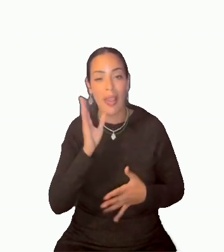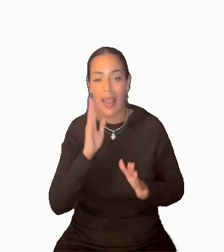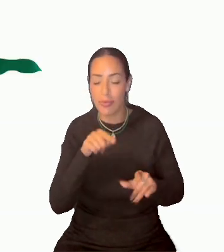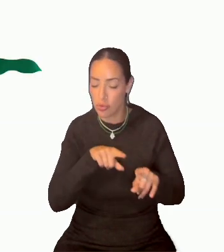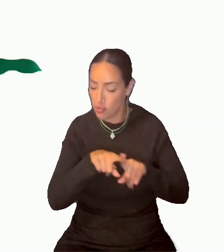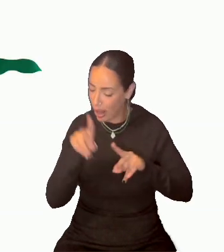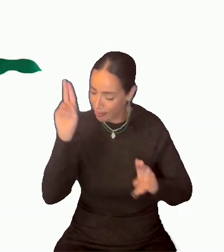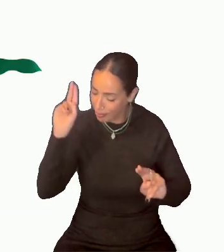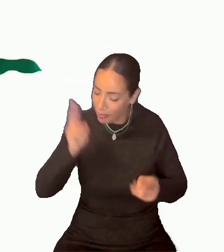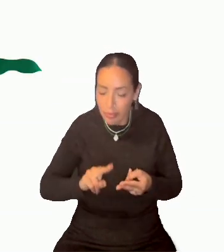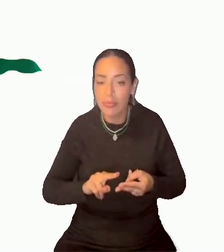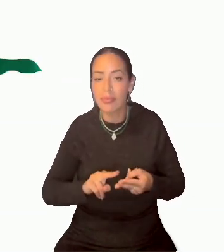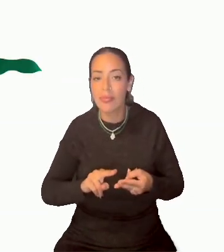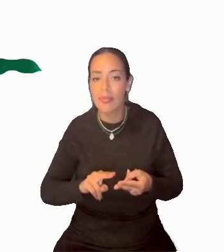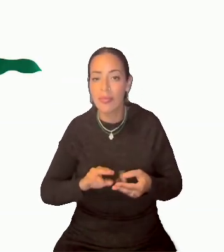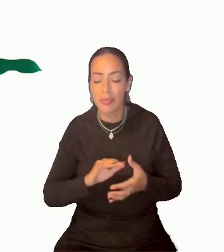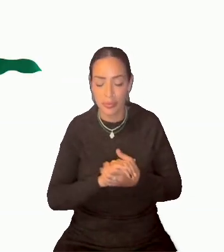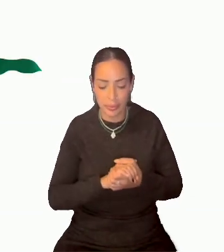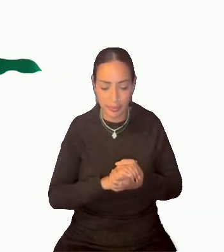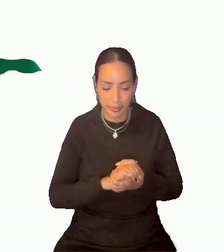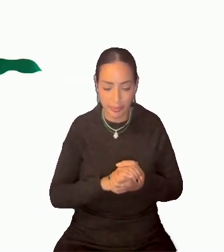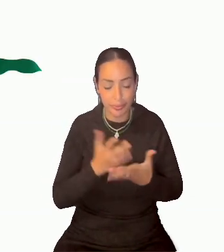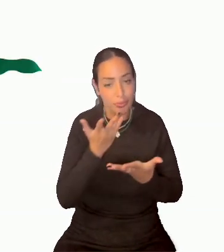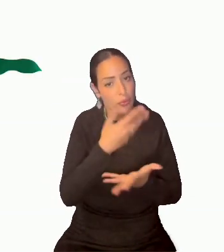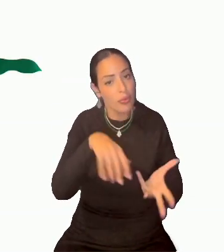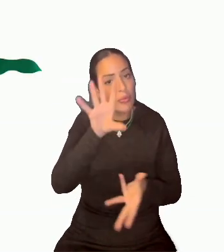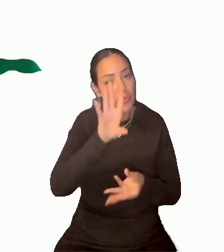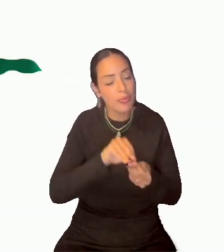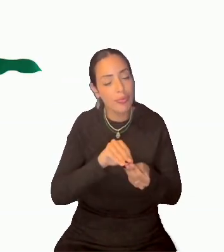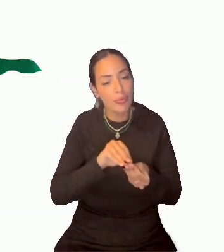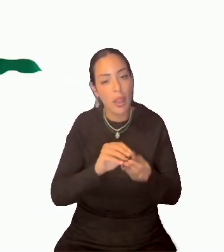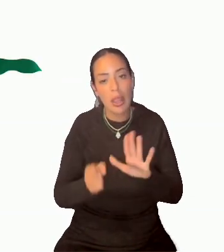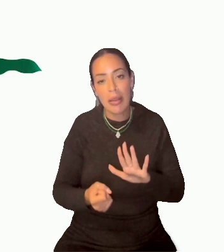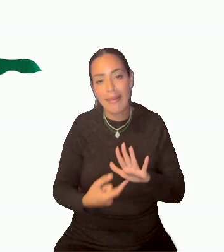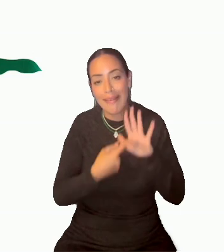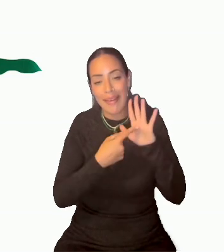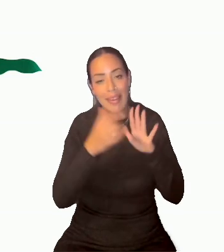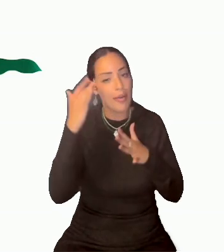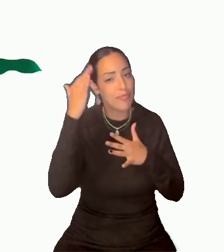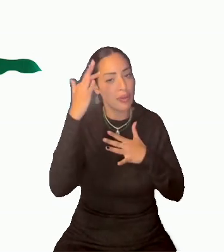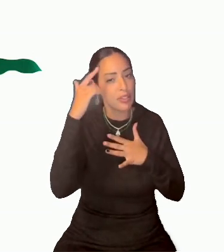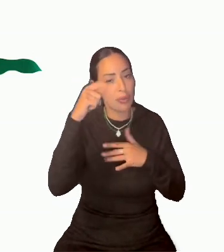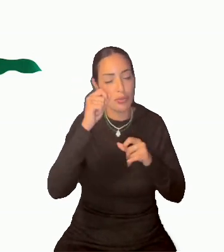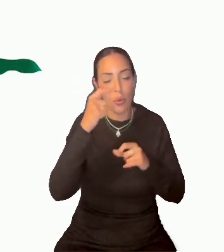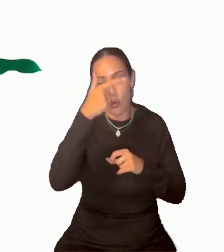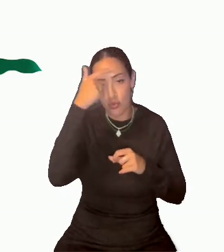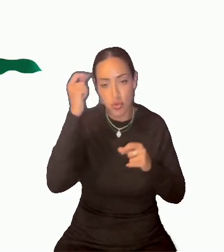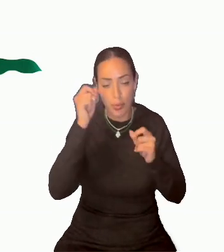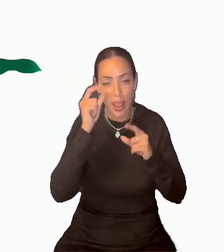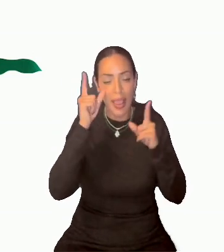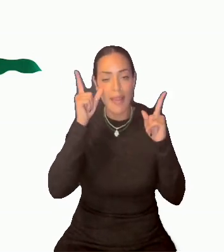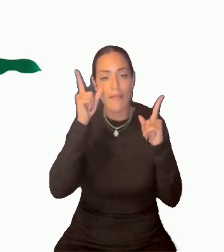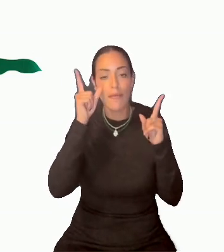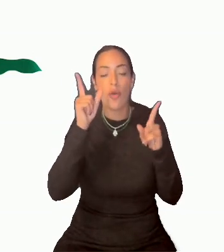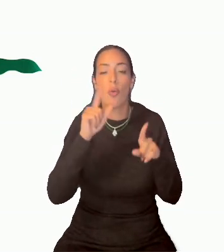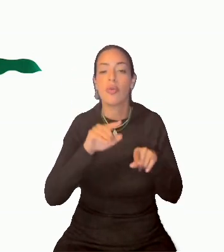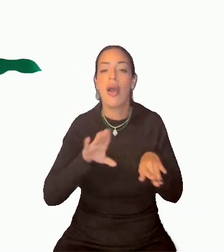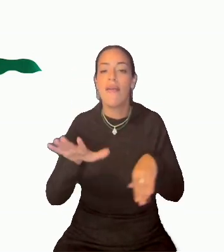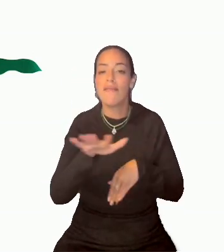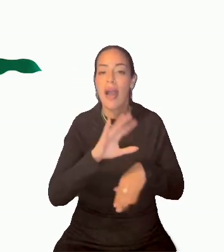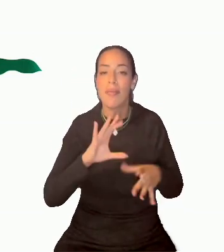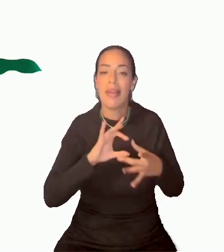possible. So to summarise, the key principles for trauma-informed family liaison practice: offering